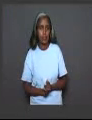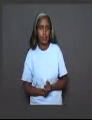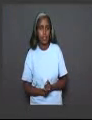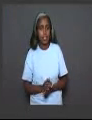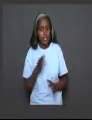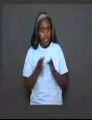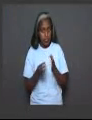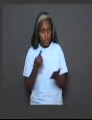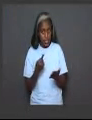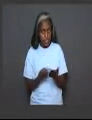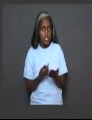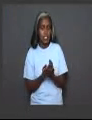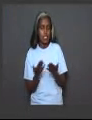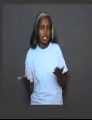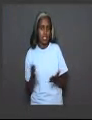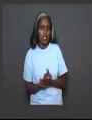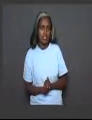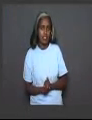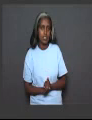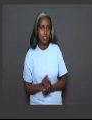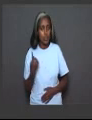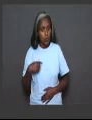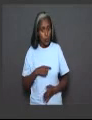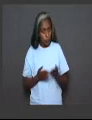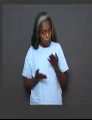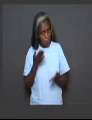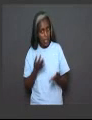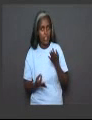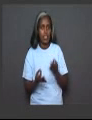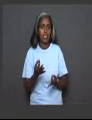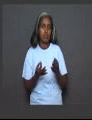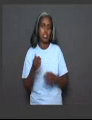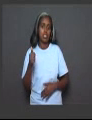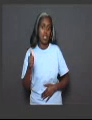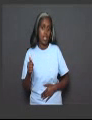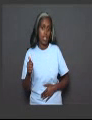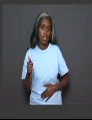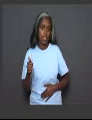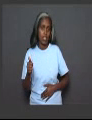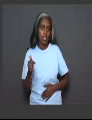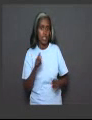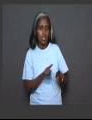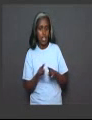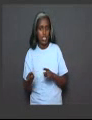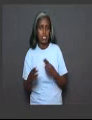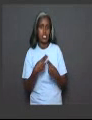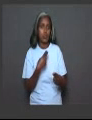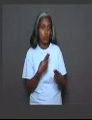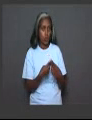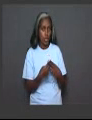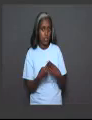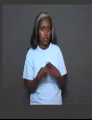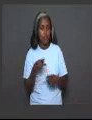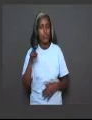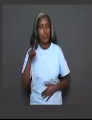If this is the case, we may express A as the product